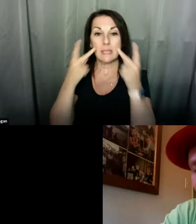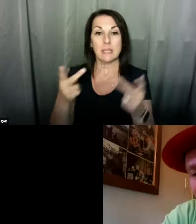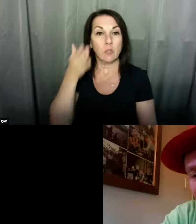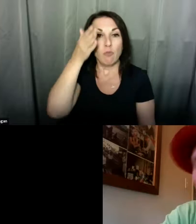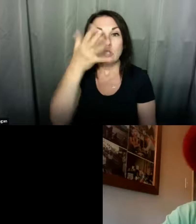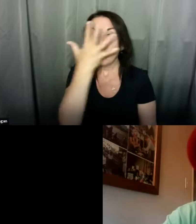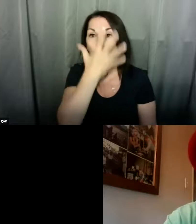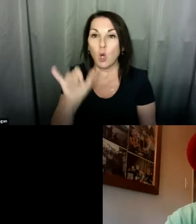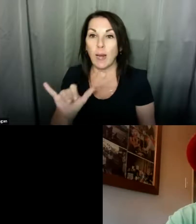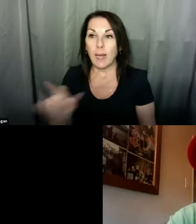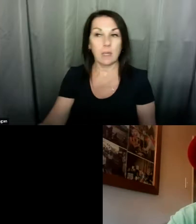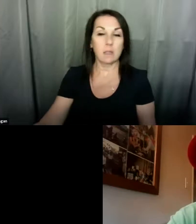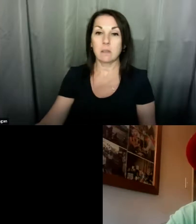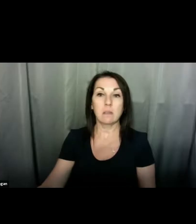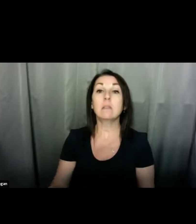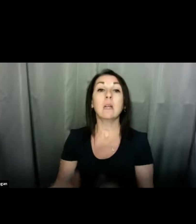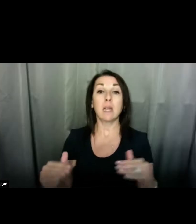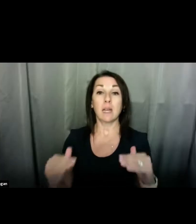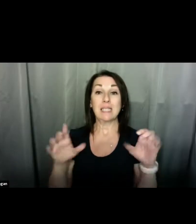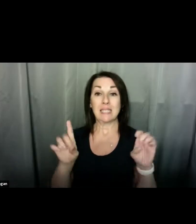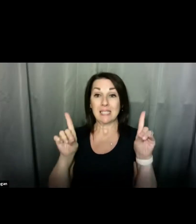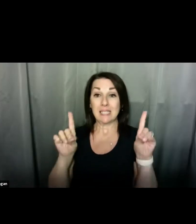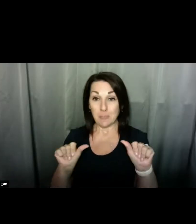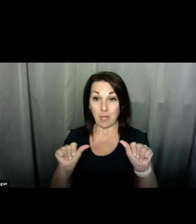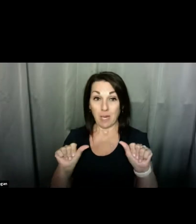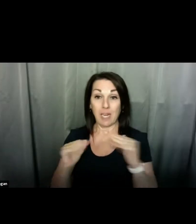for disability equality in education.